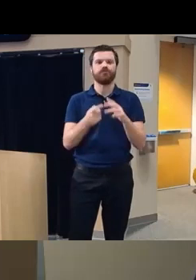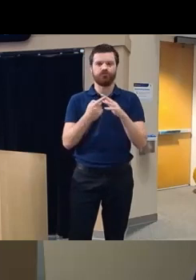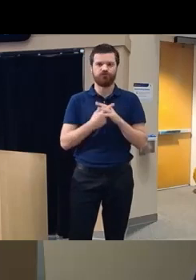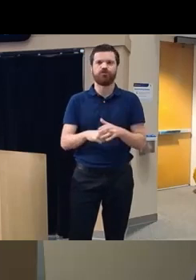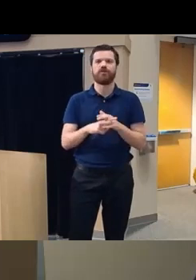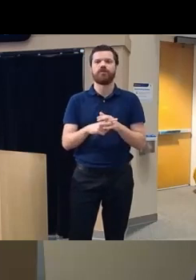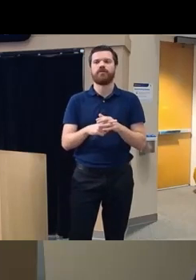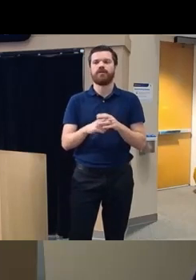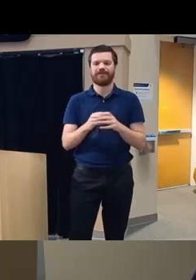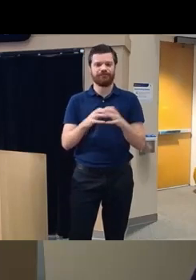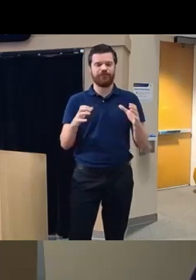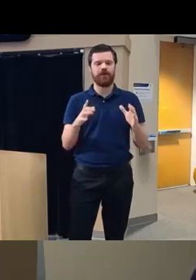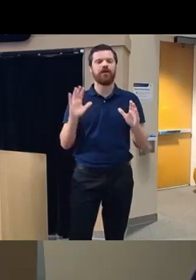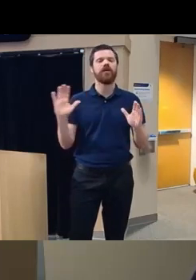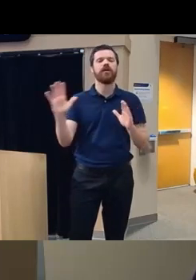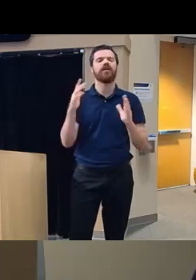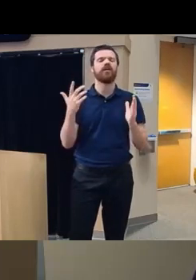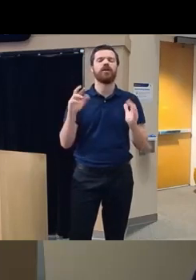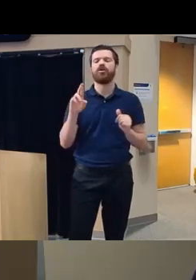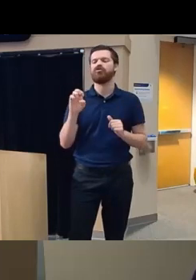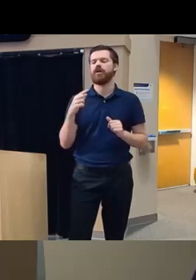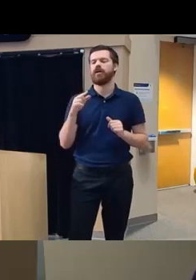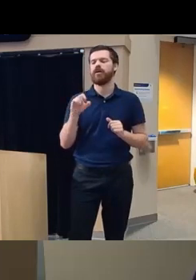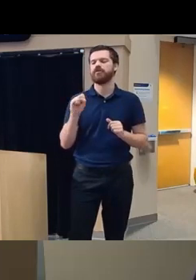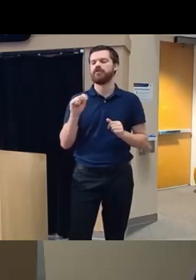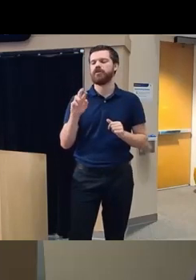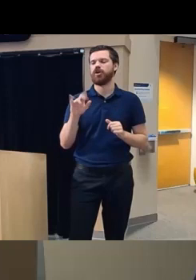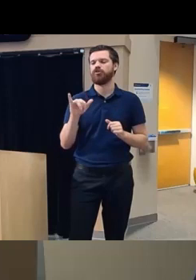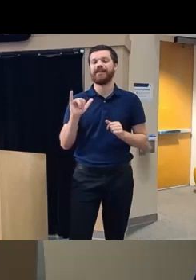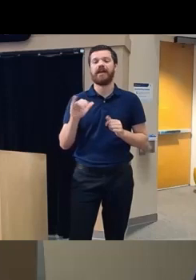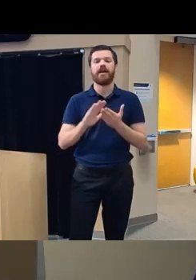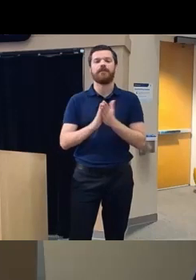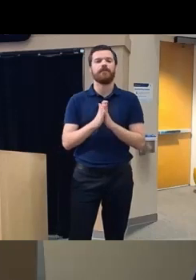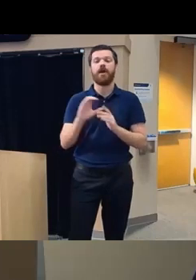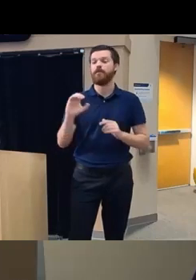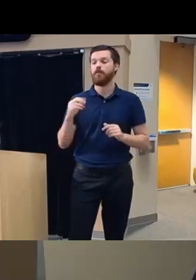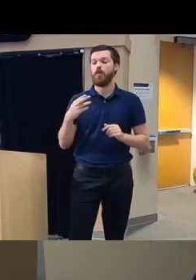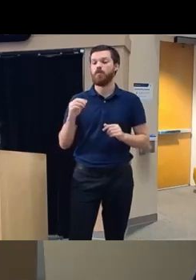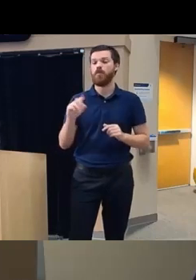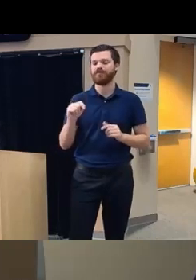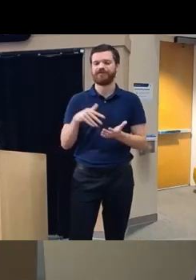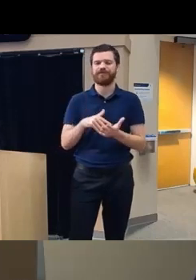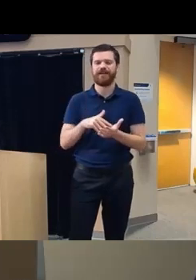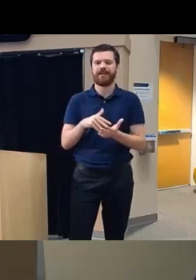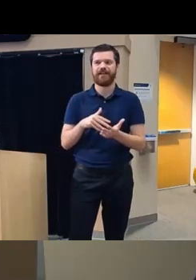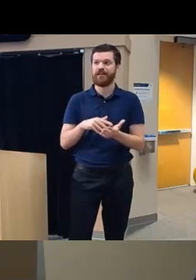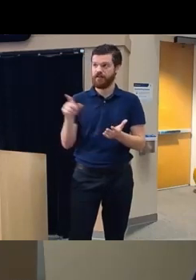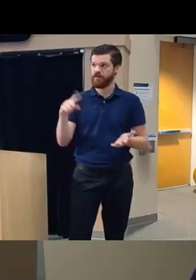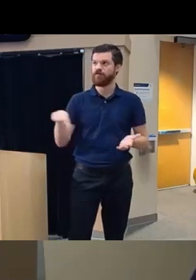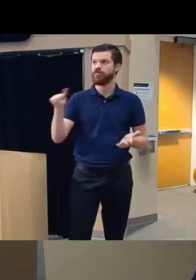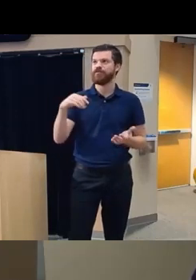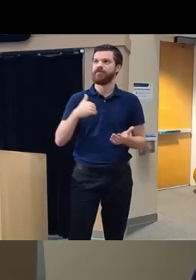or expand a registry that could be used as a springboard for cohort studies. You are in